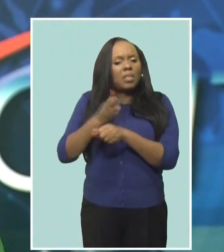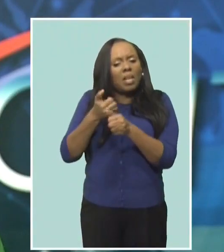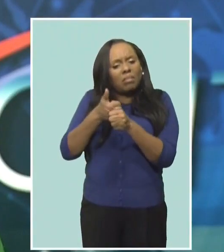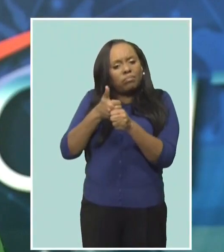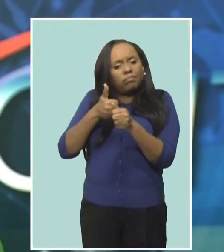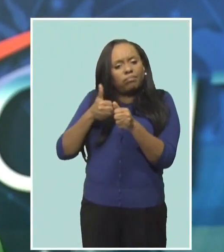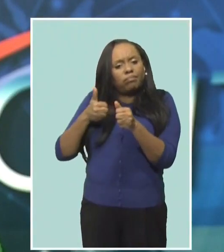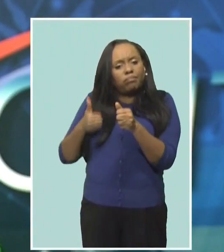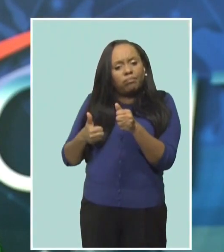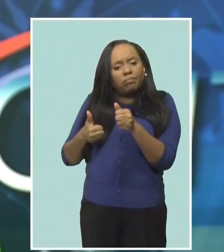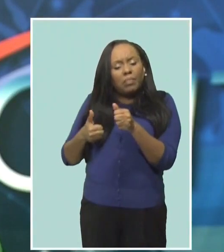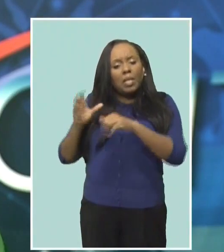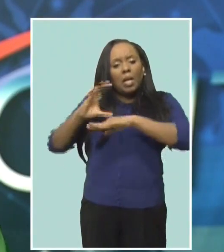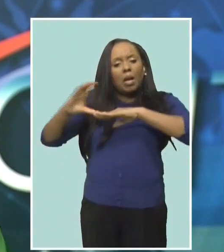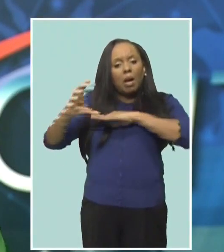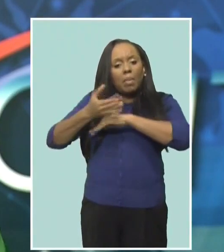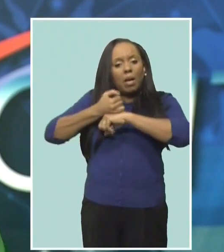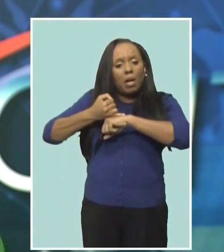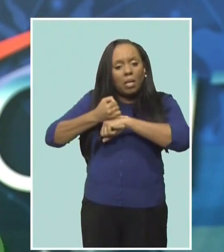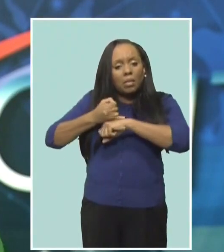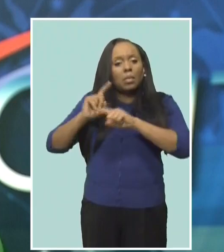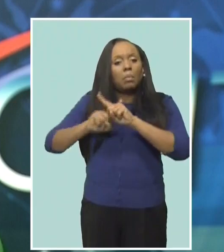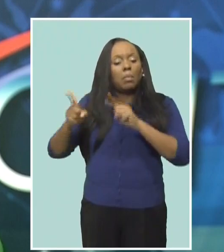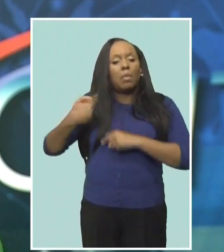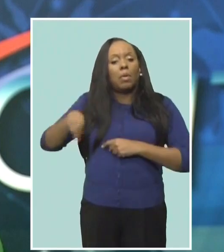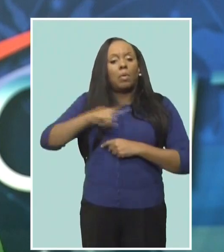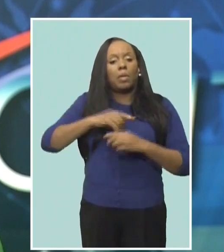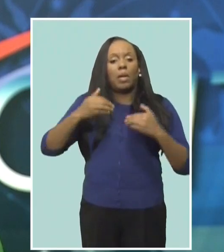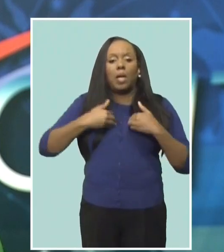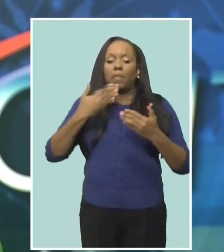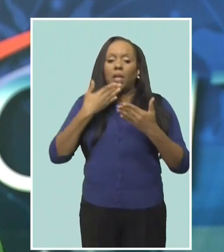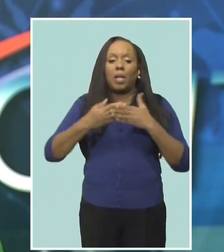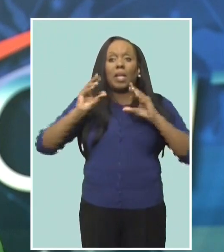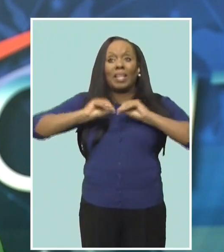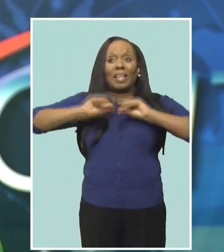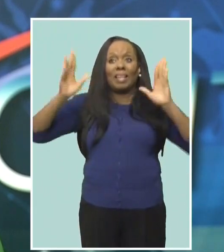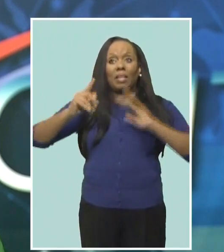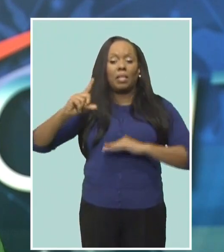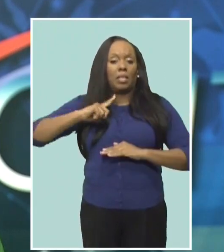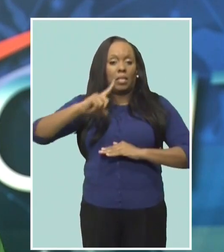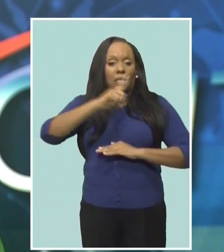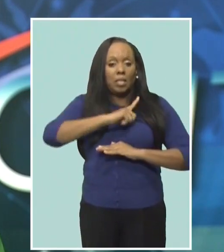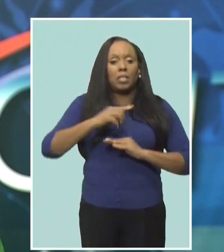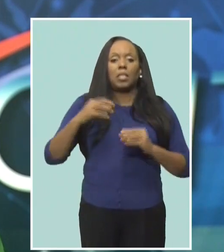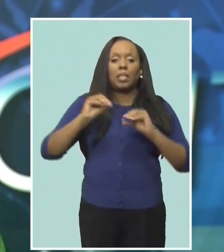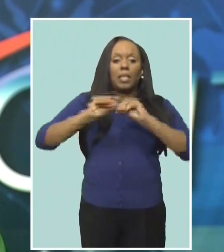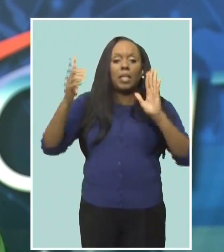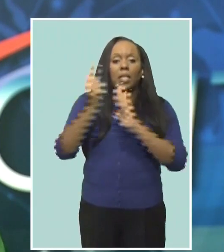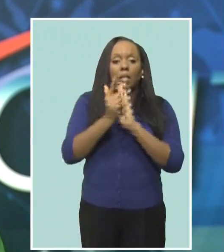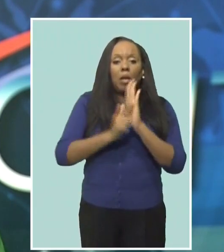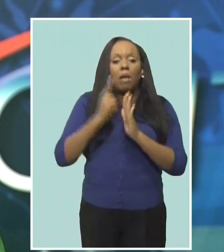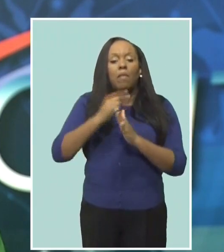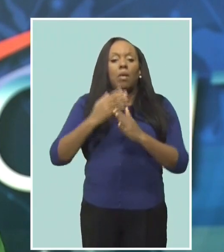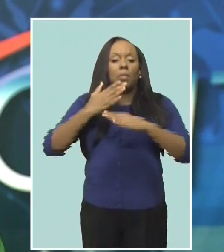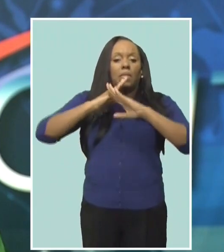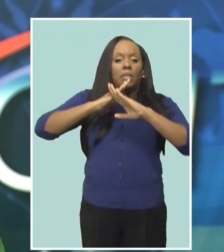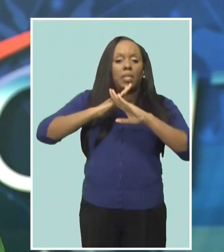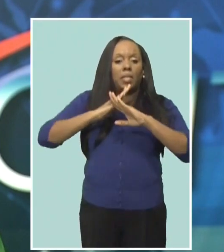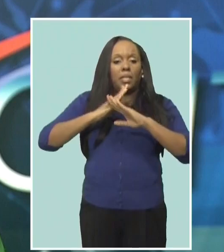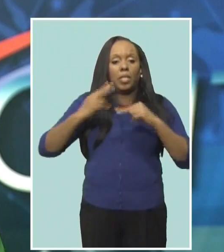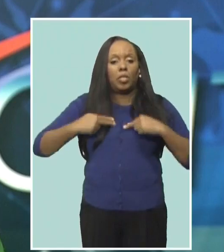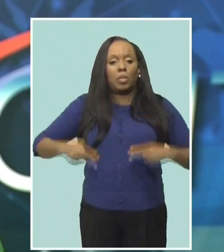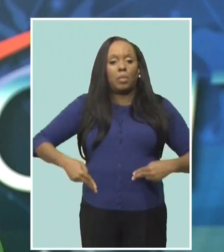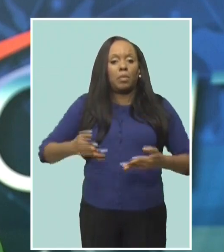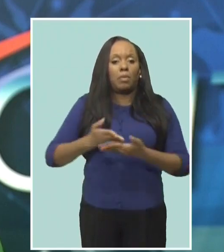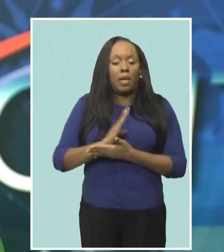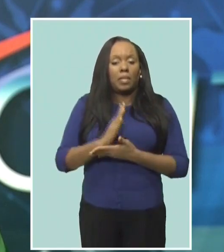behind its CARICOM counterparts, Barbados now has comprehensive legislation to advocate for and protect the human rights of